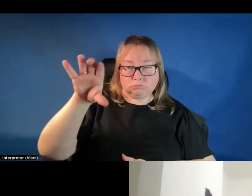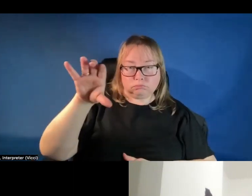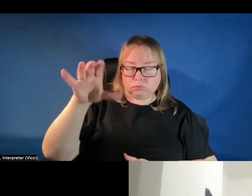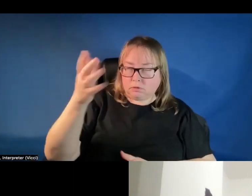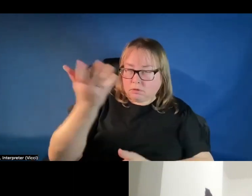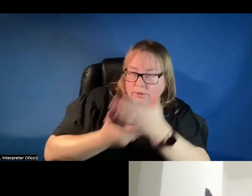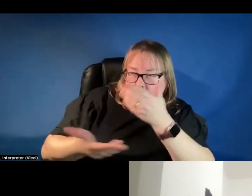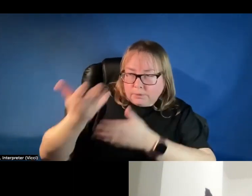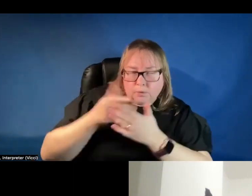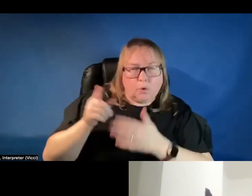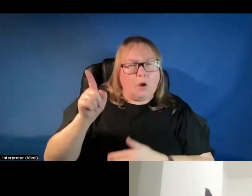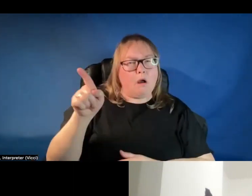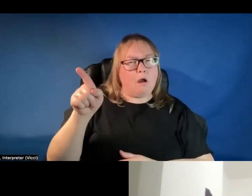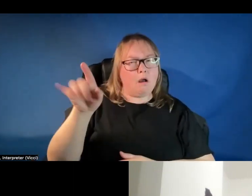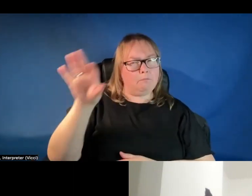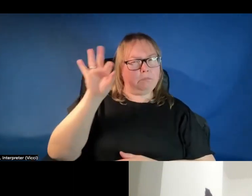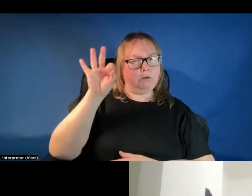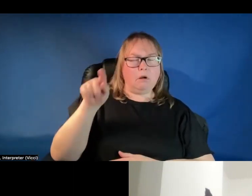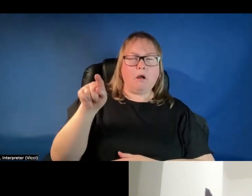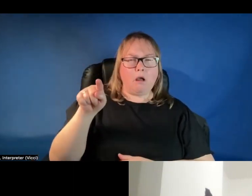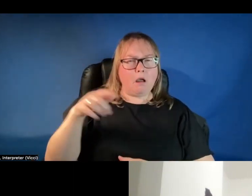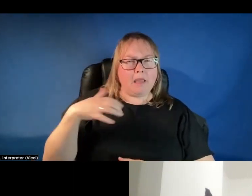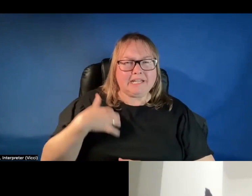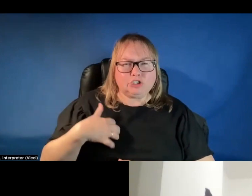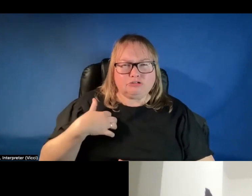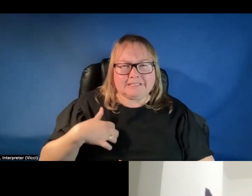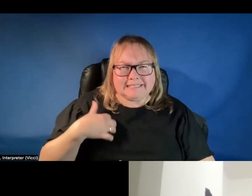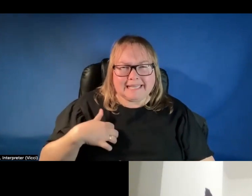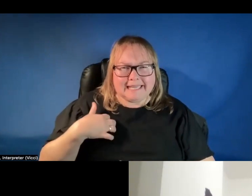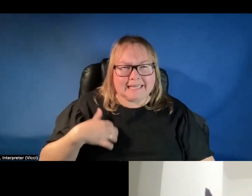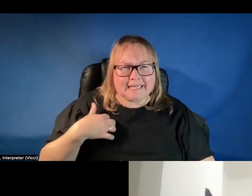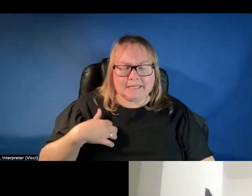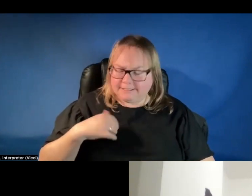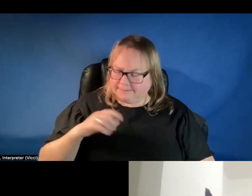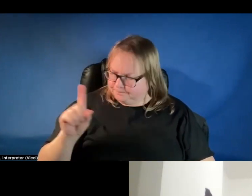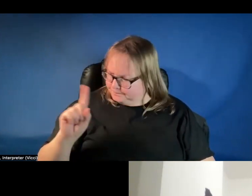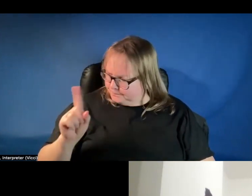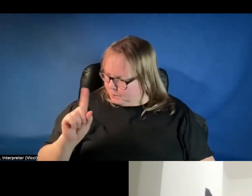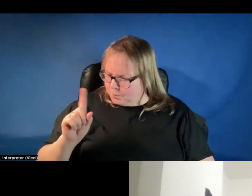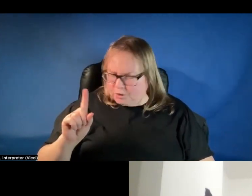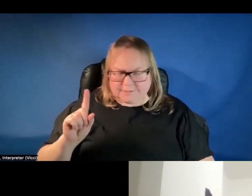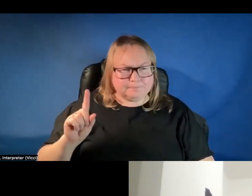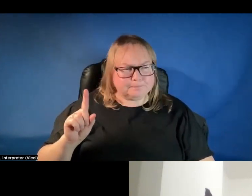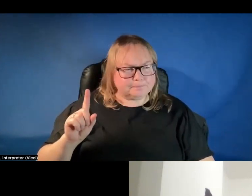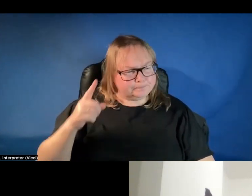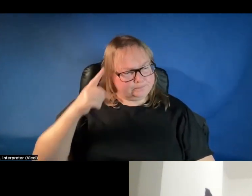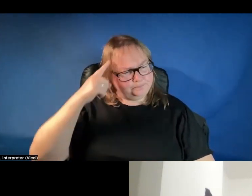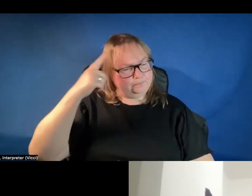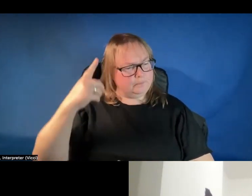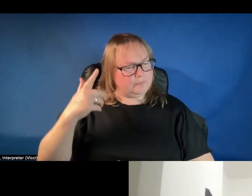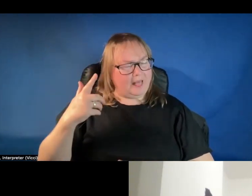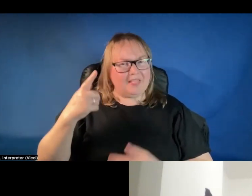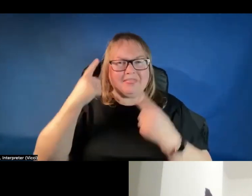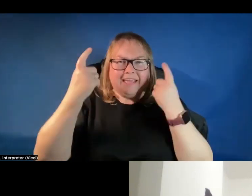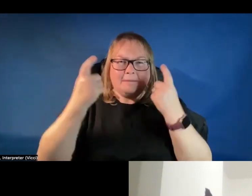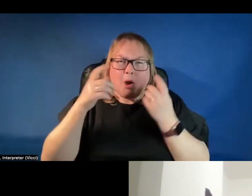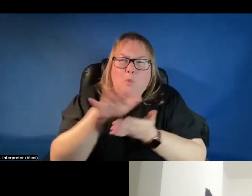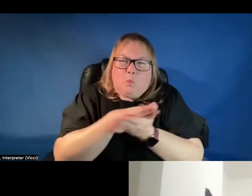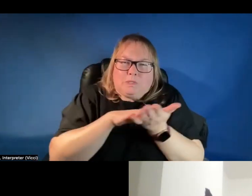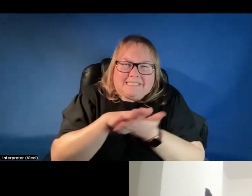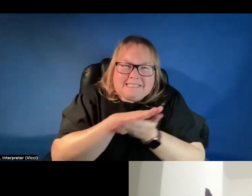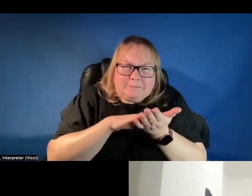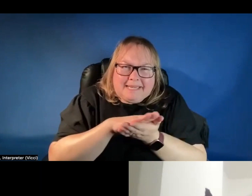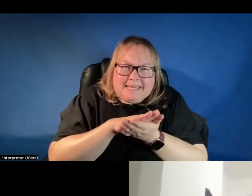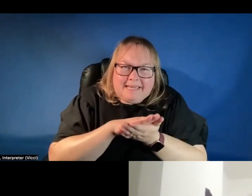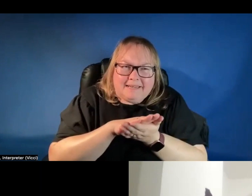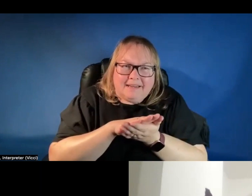what you said made me think of in terms of especially when framing fragmentation as